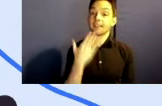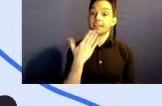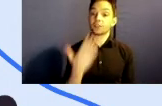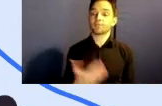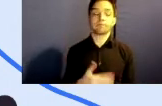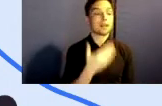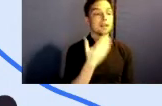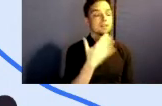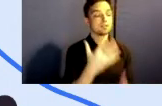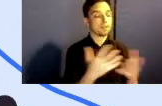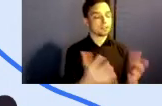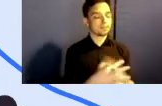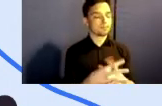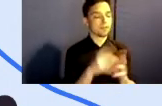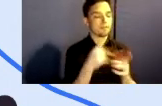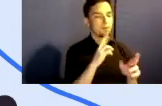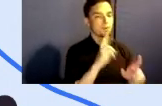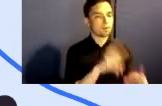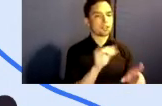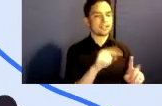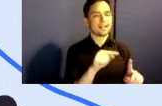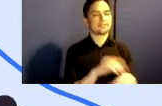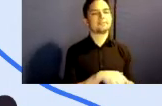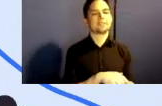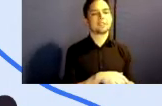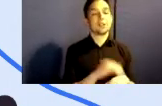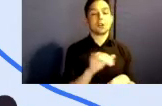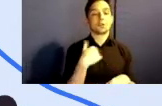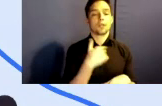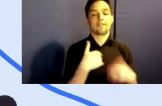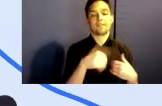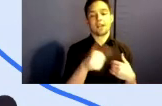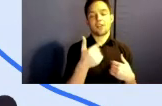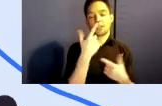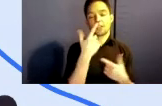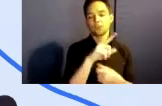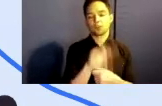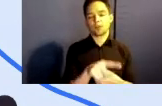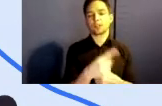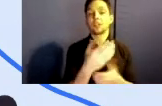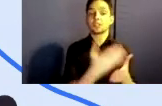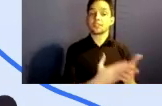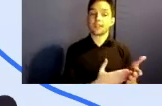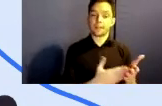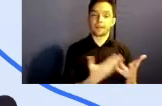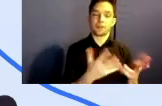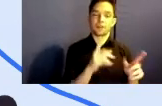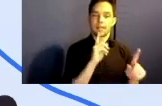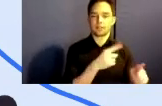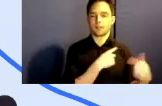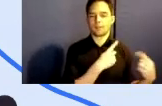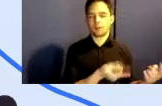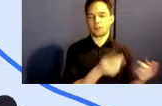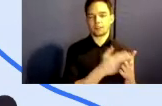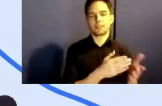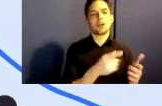Thank you so much for responding to that. And we have another interesting question, some of which has been answered in terms of what